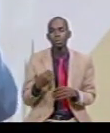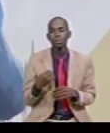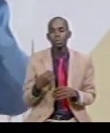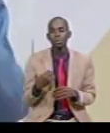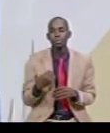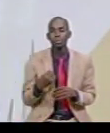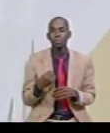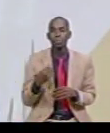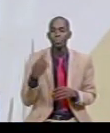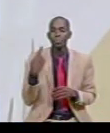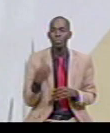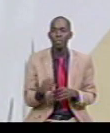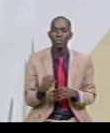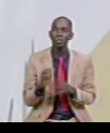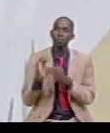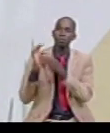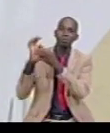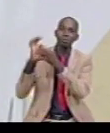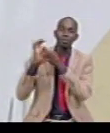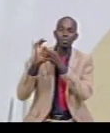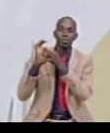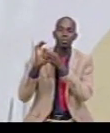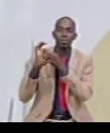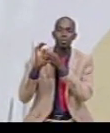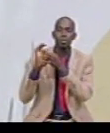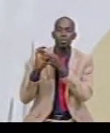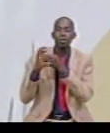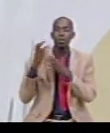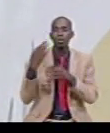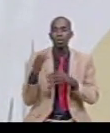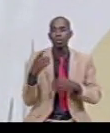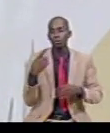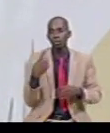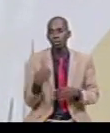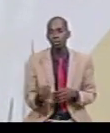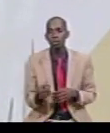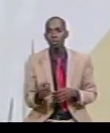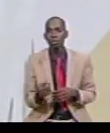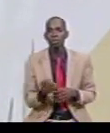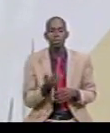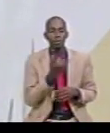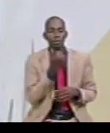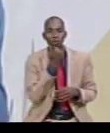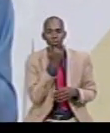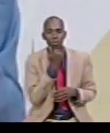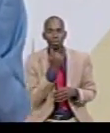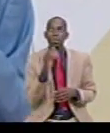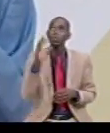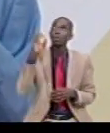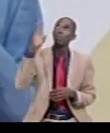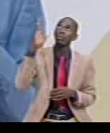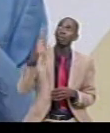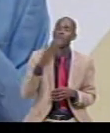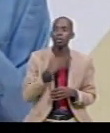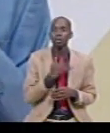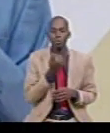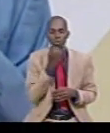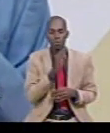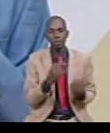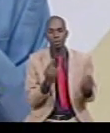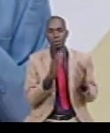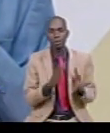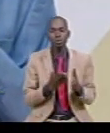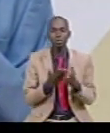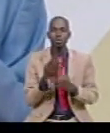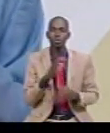the union of the offended God and the offending sinner through the atonement of Christ. That